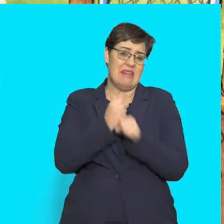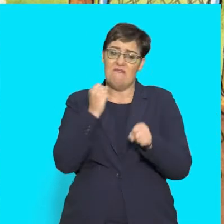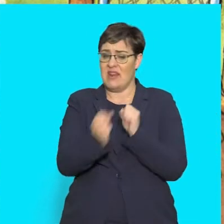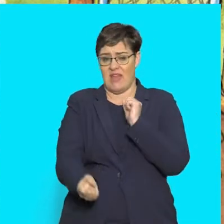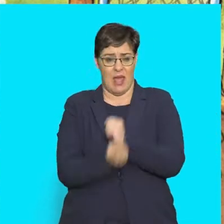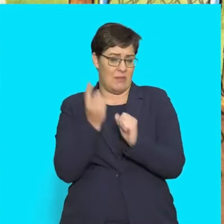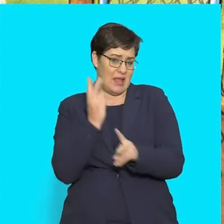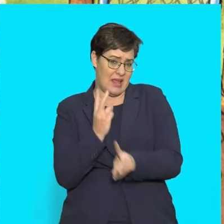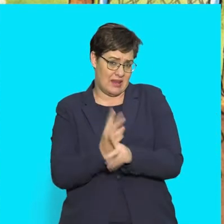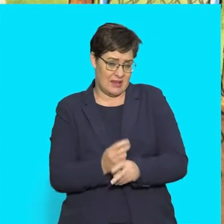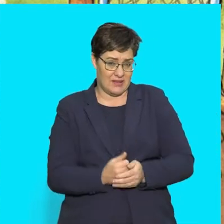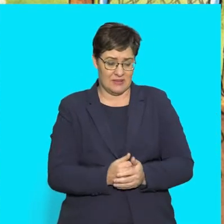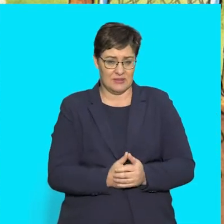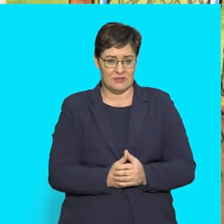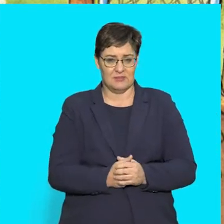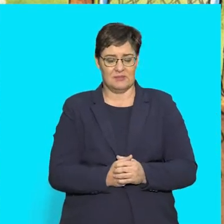never happen again."